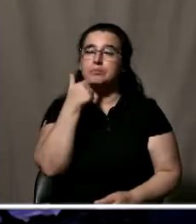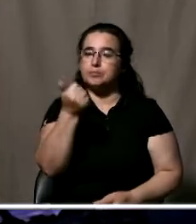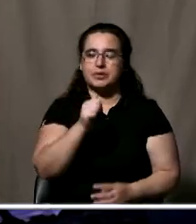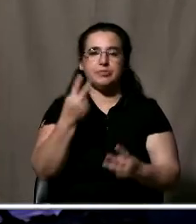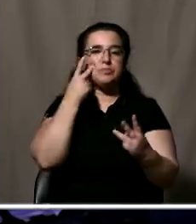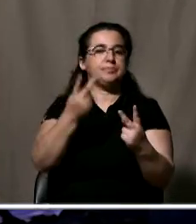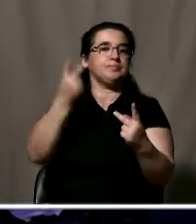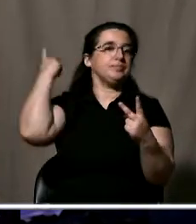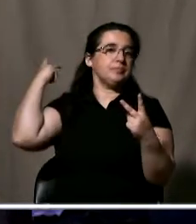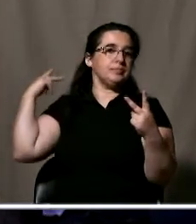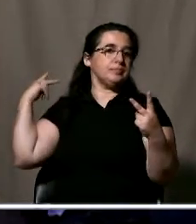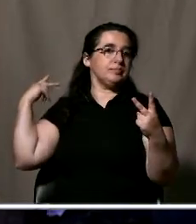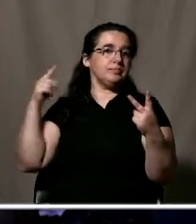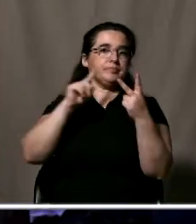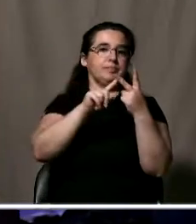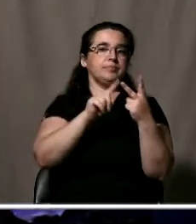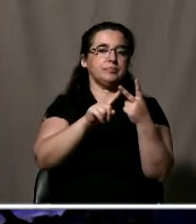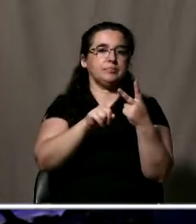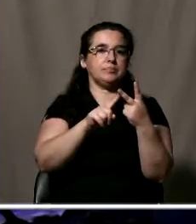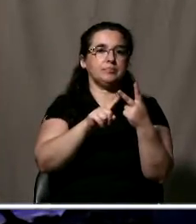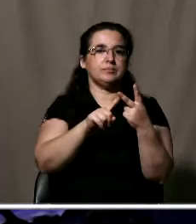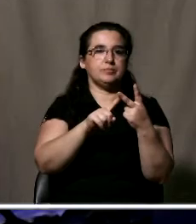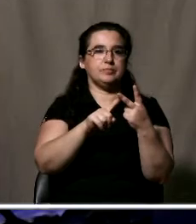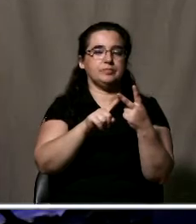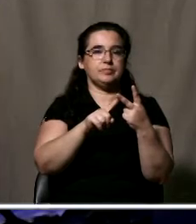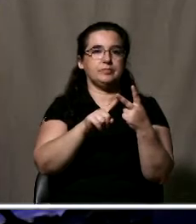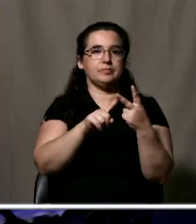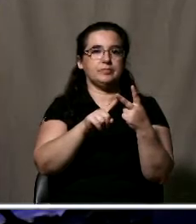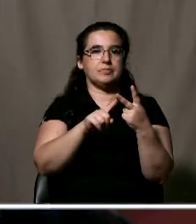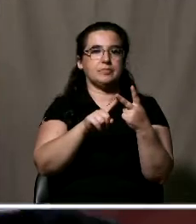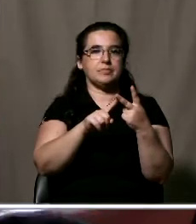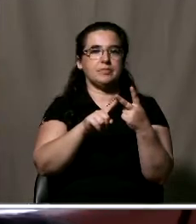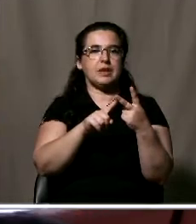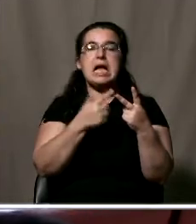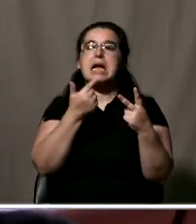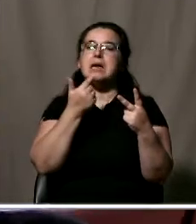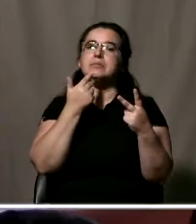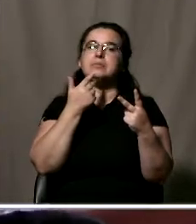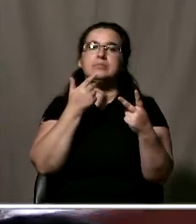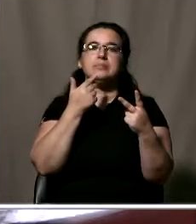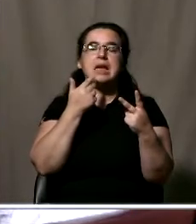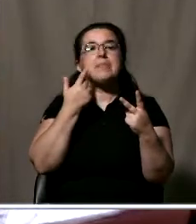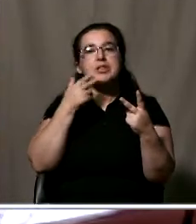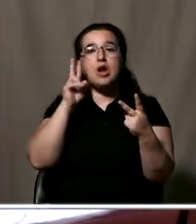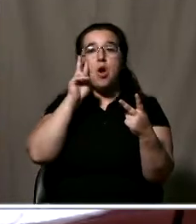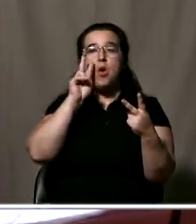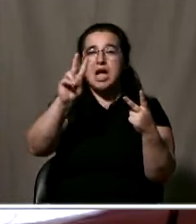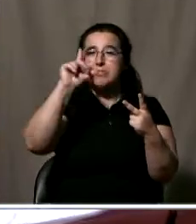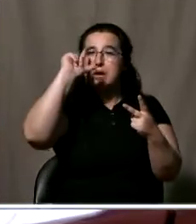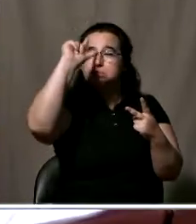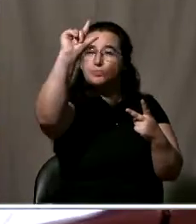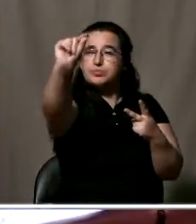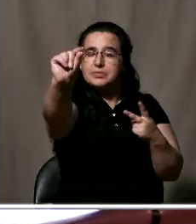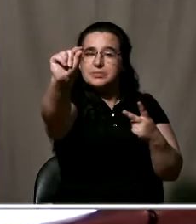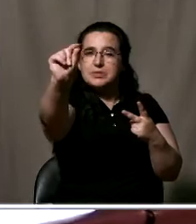trás. Secondly, segundo, I do not look forward. Não podemos olhar também para a frente. Now that's a